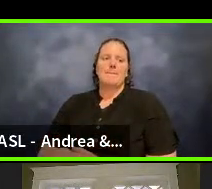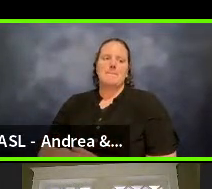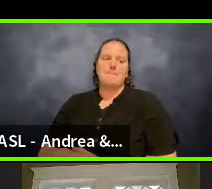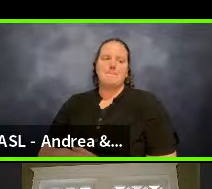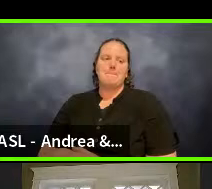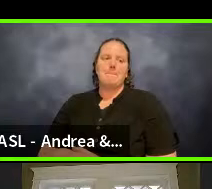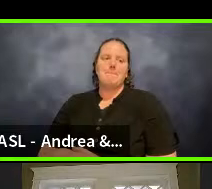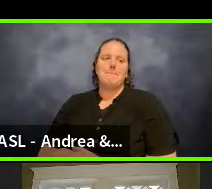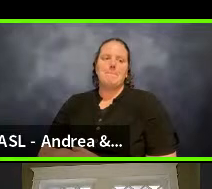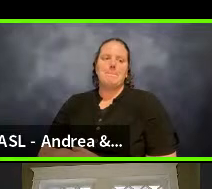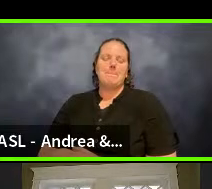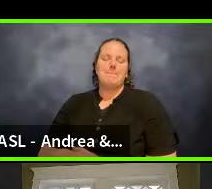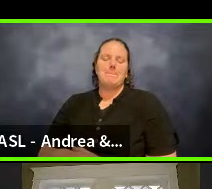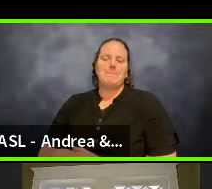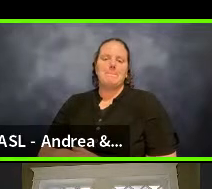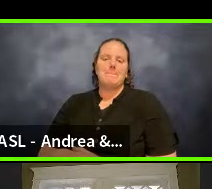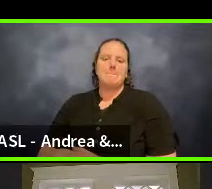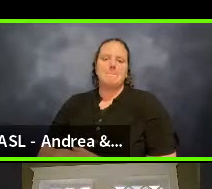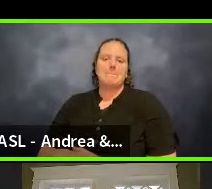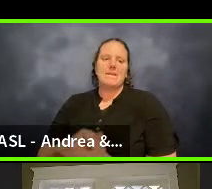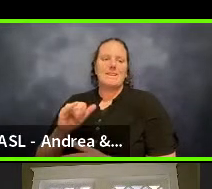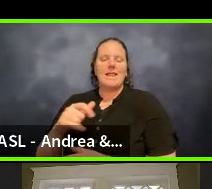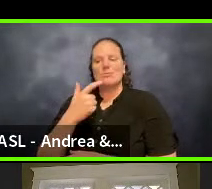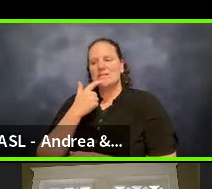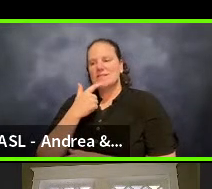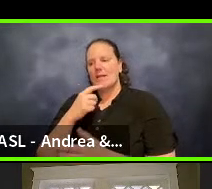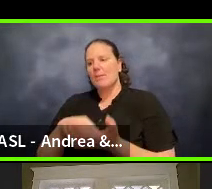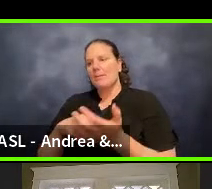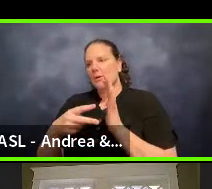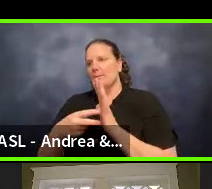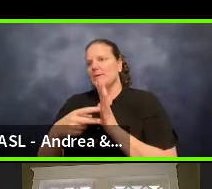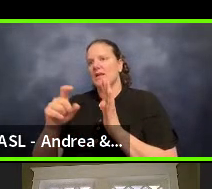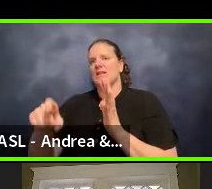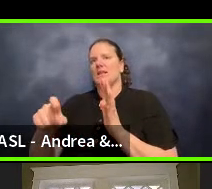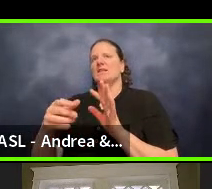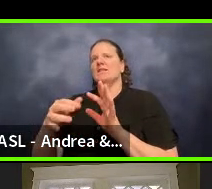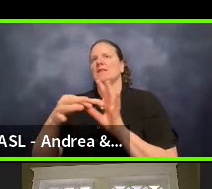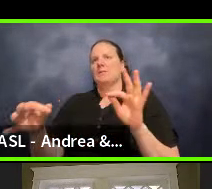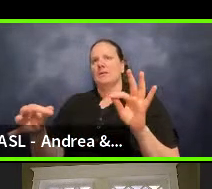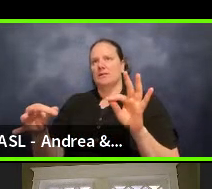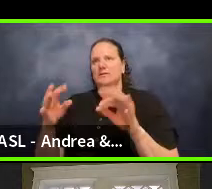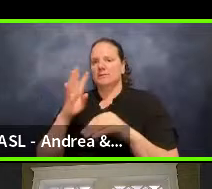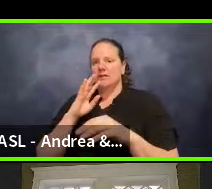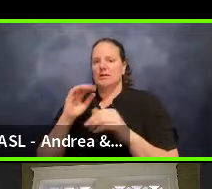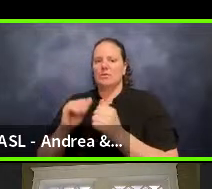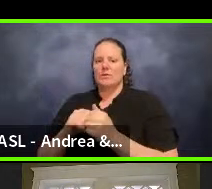As we said, the purpose and need statements speak to bike ped.